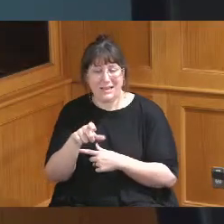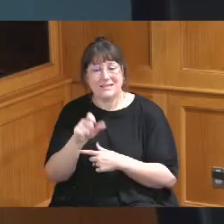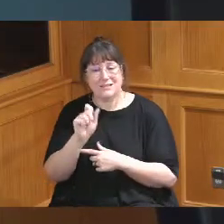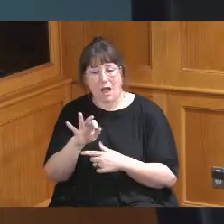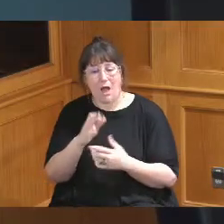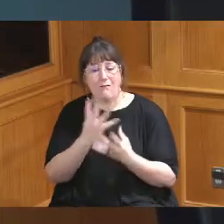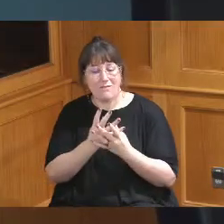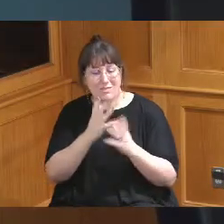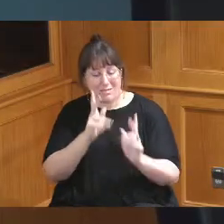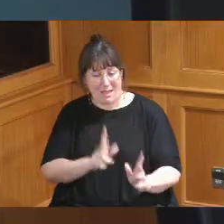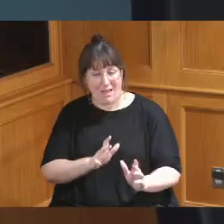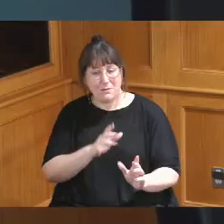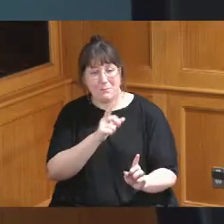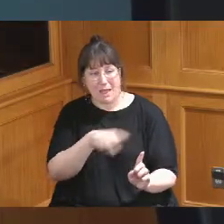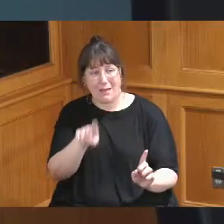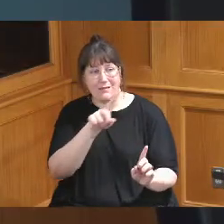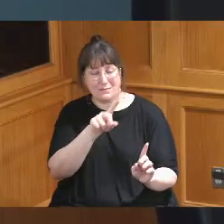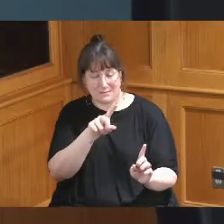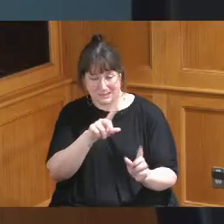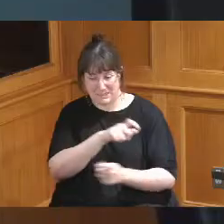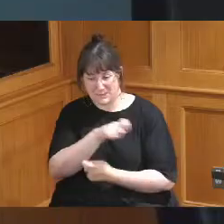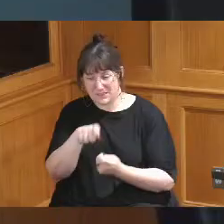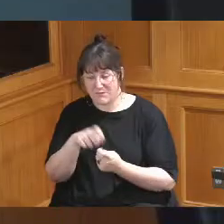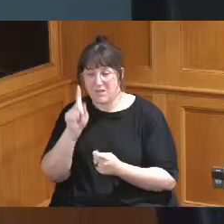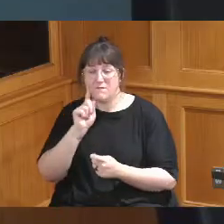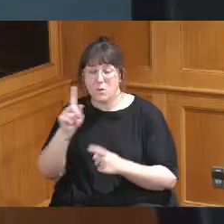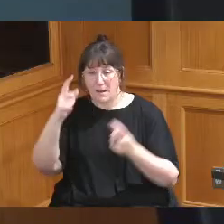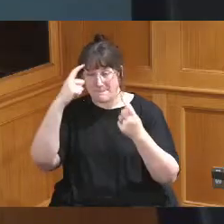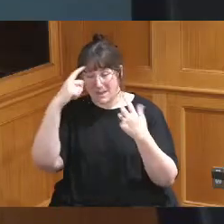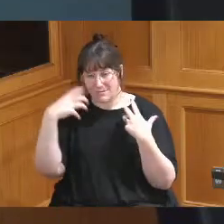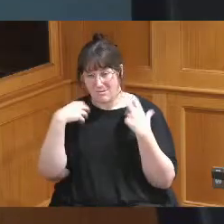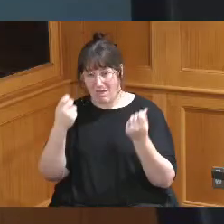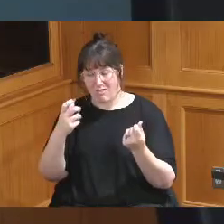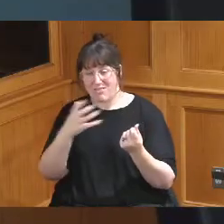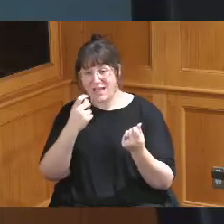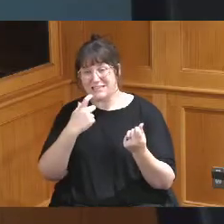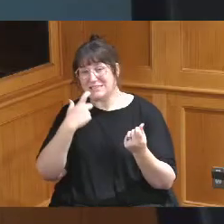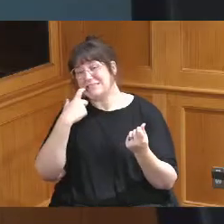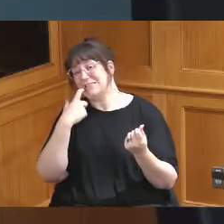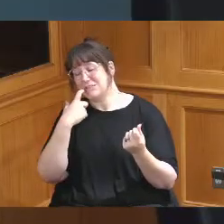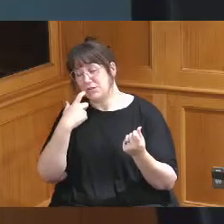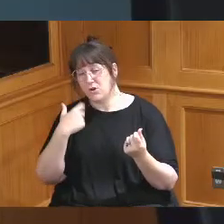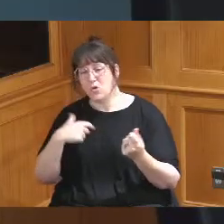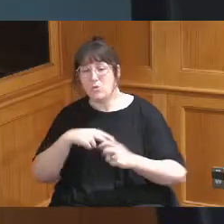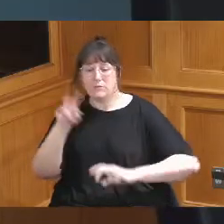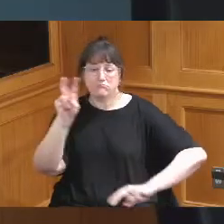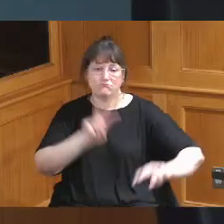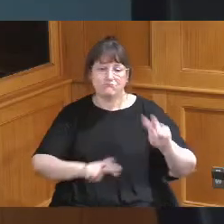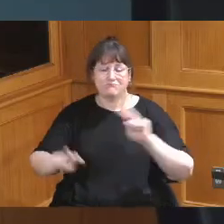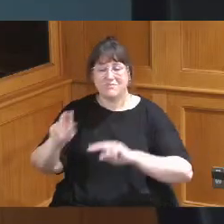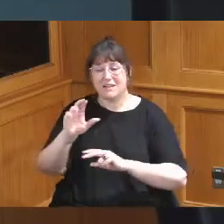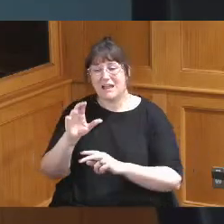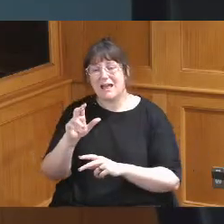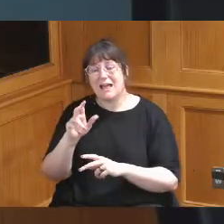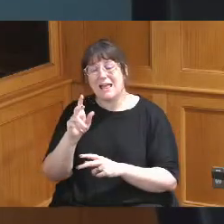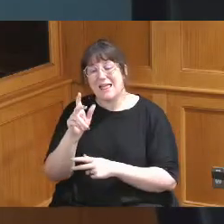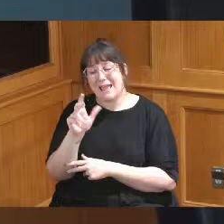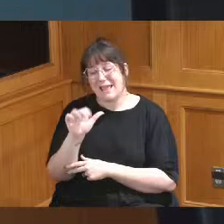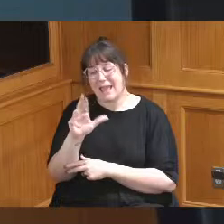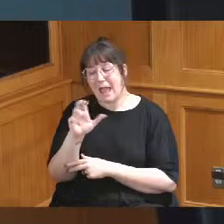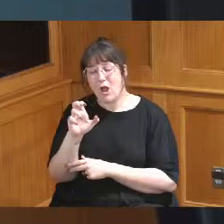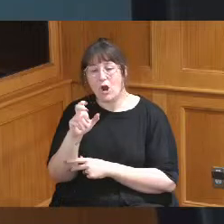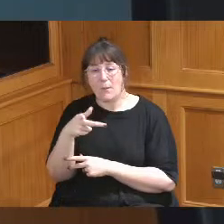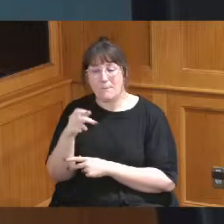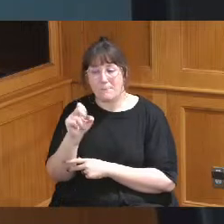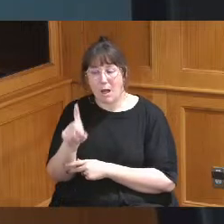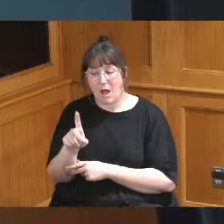inmates. Particularly related to mental health and addiction. We did tour the care pod. We all were part